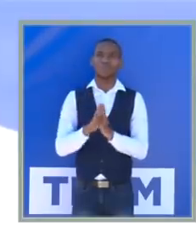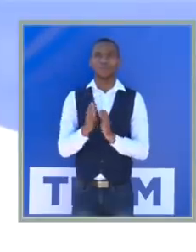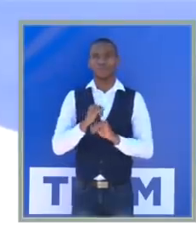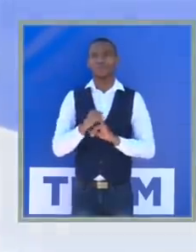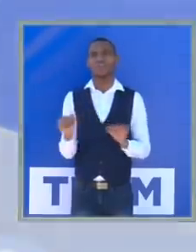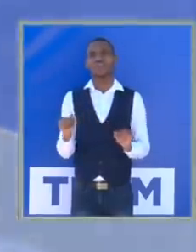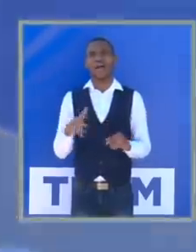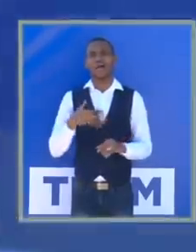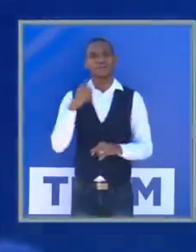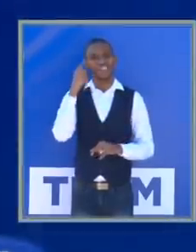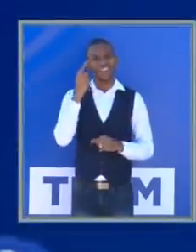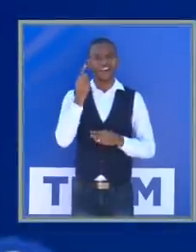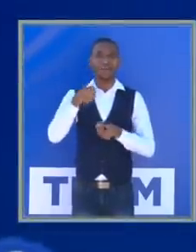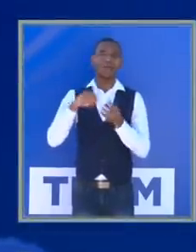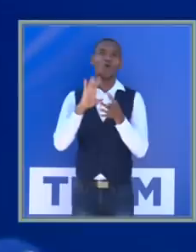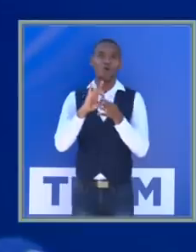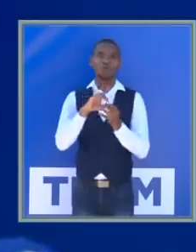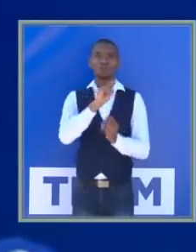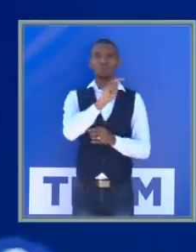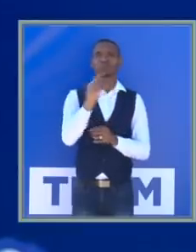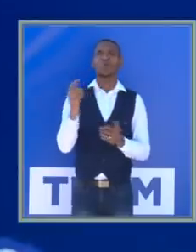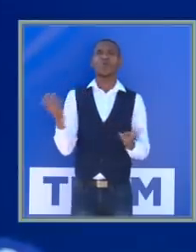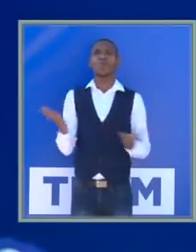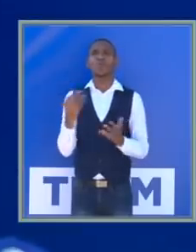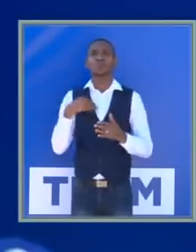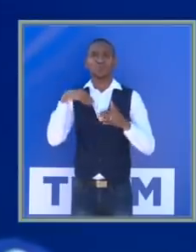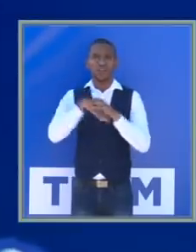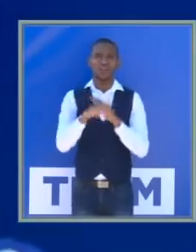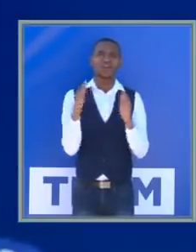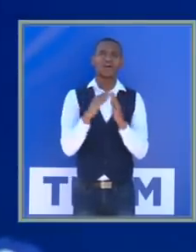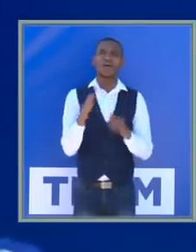I want you to think about the homes where